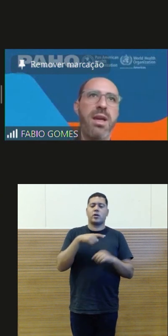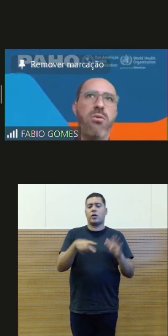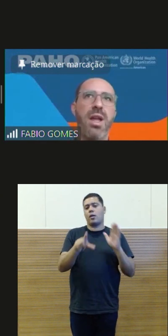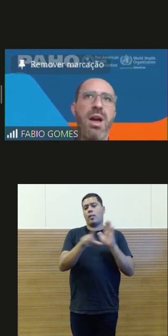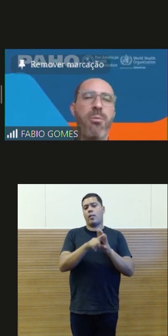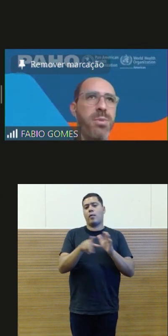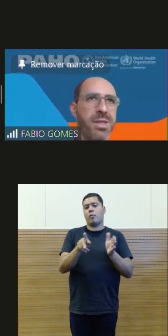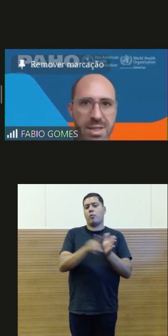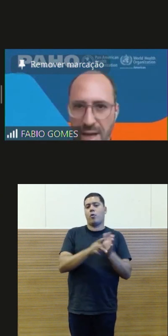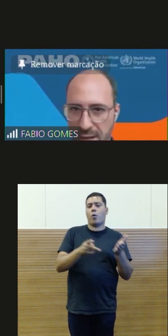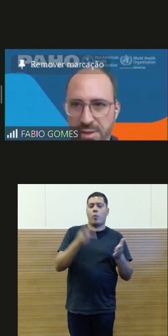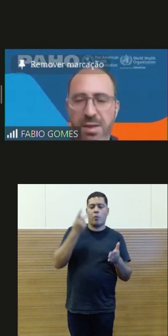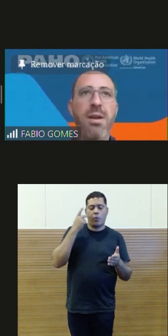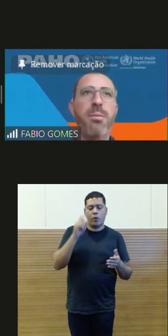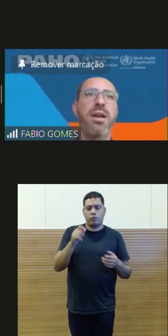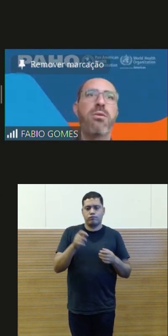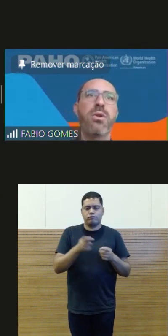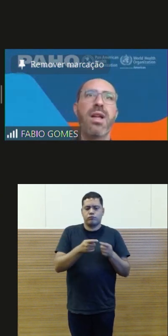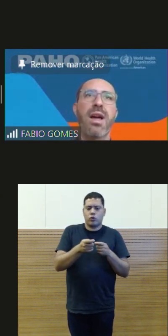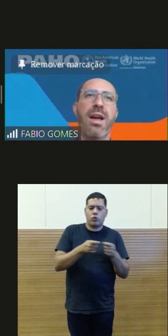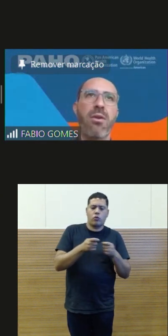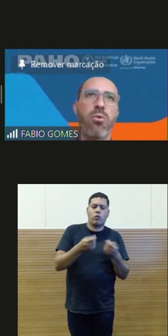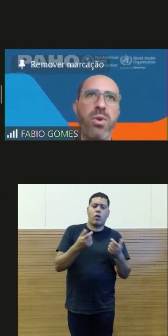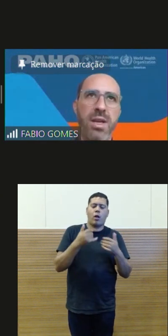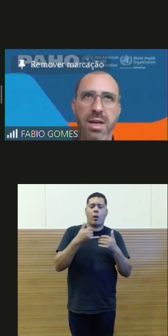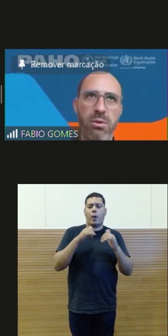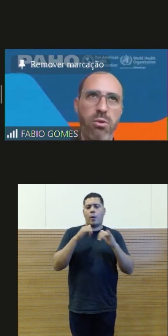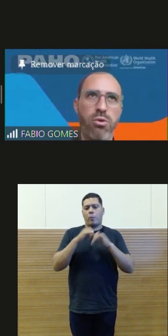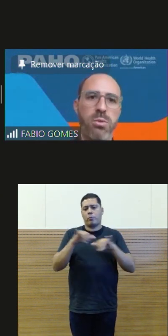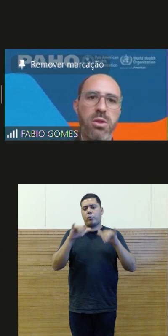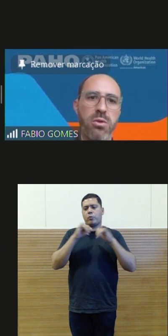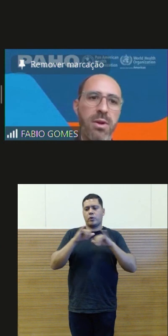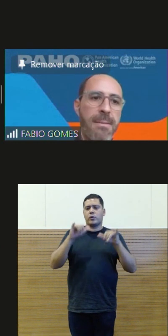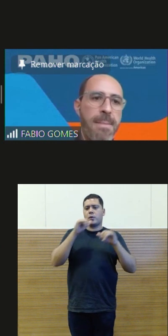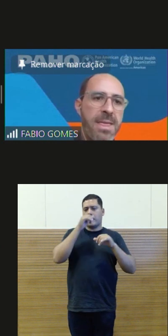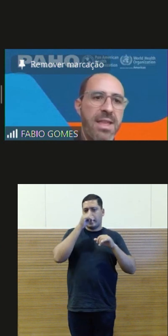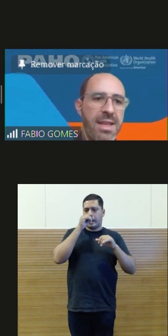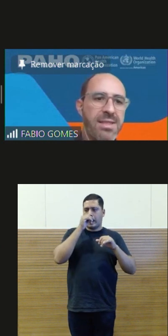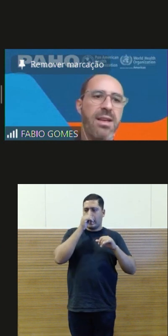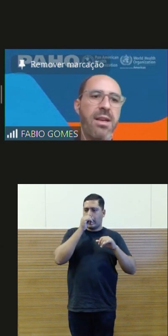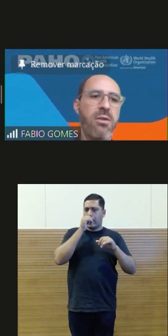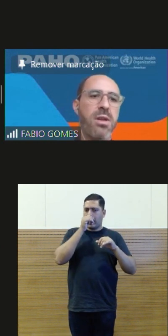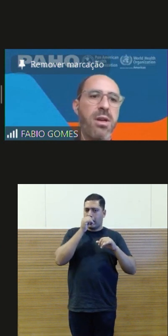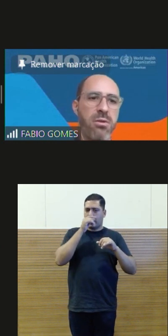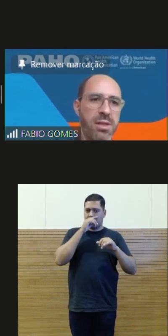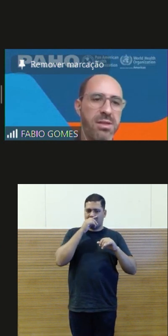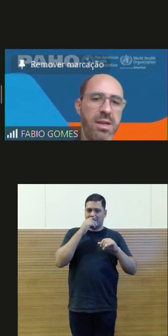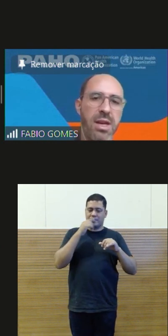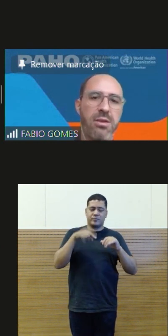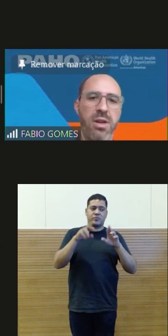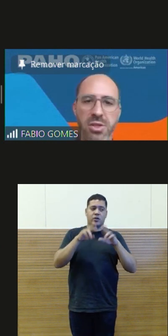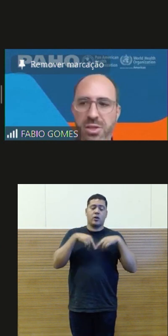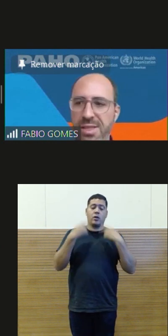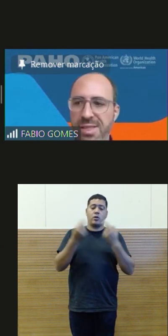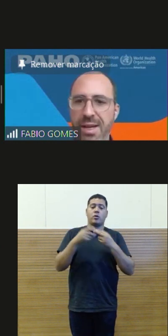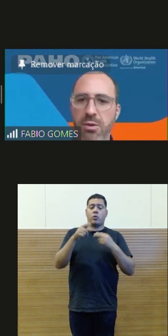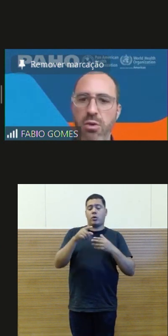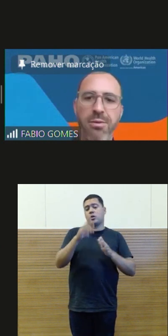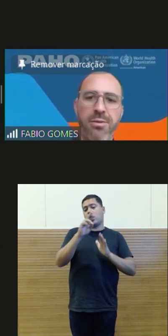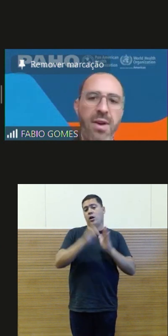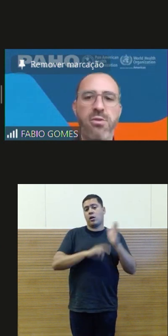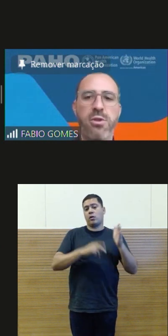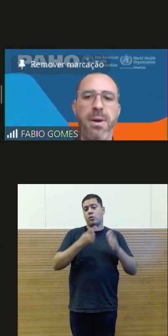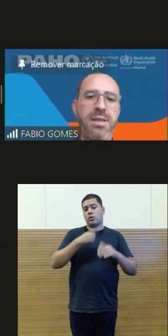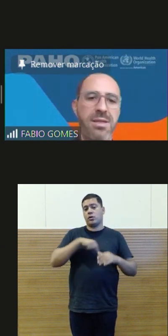food advertisement, but many countries have legislation to regulate advertisement or consumer deceiving.